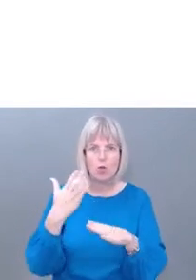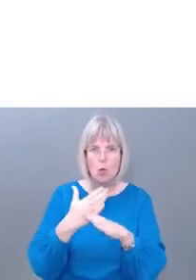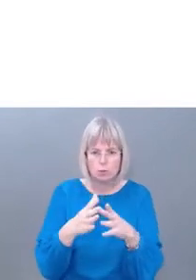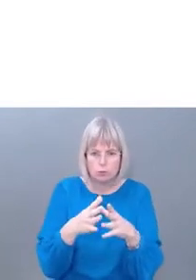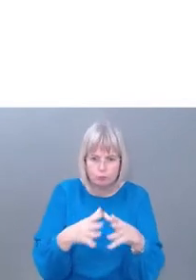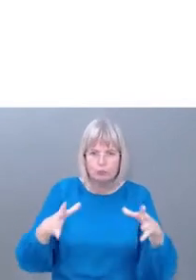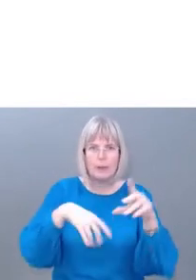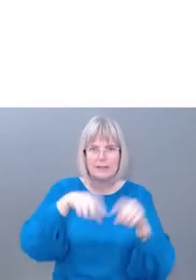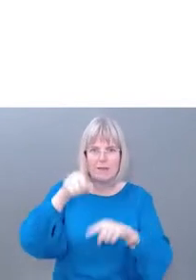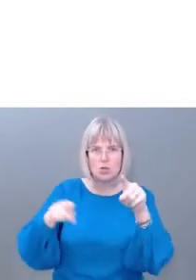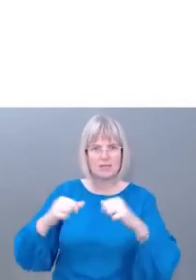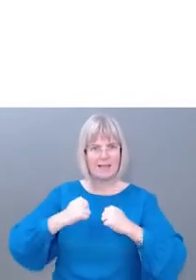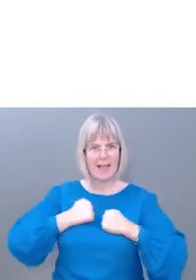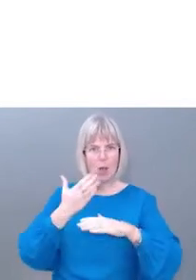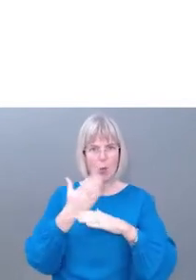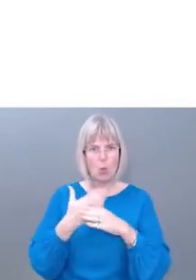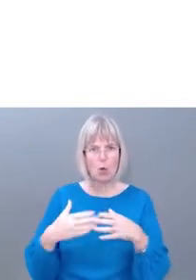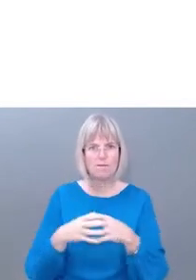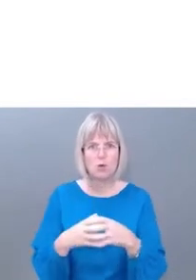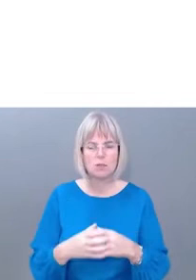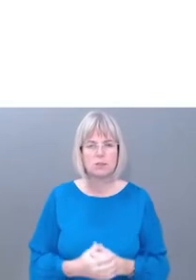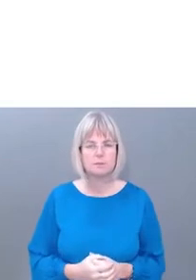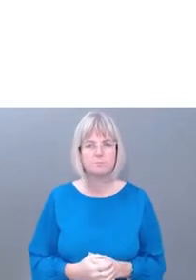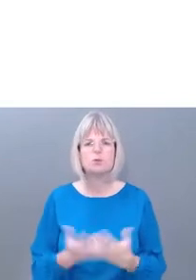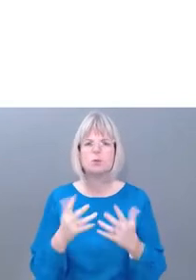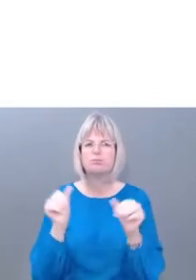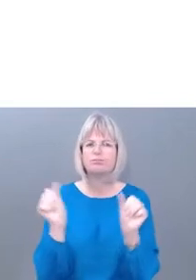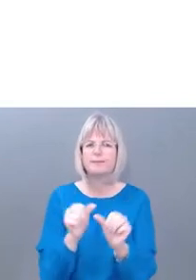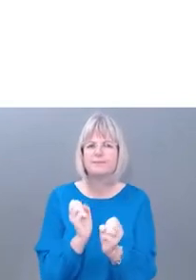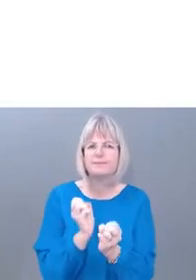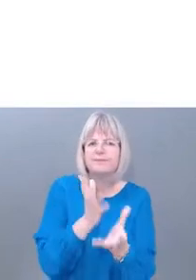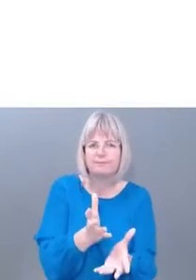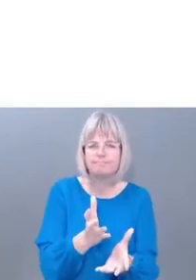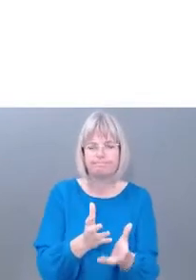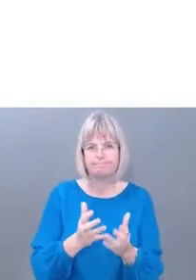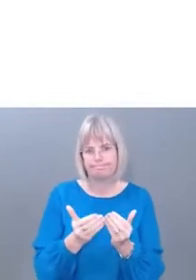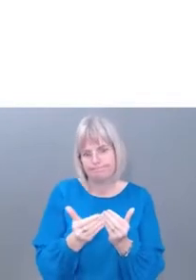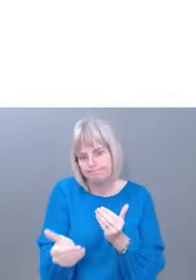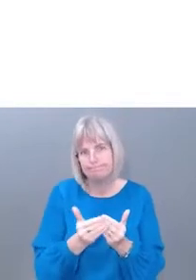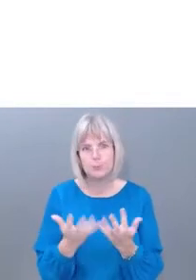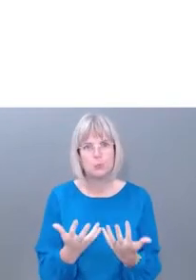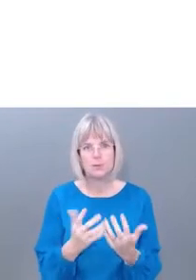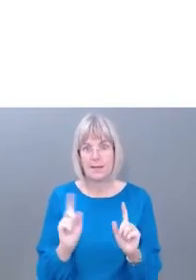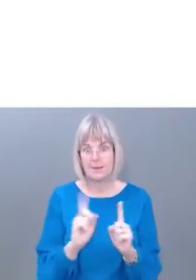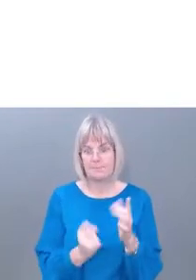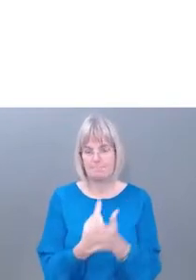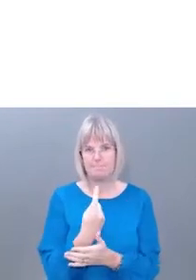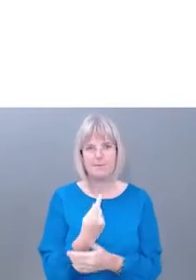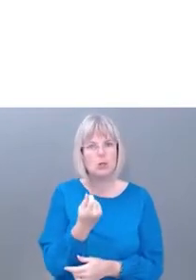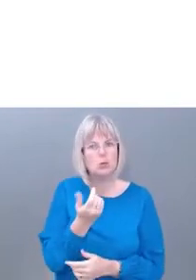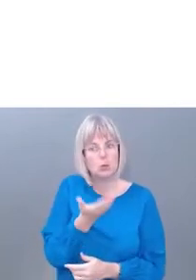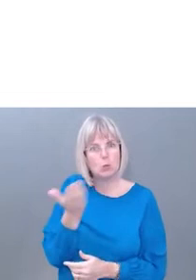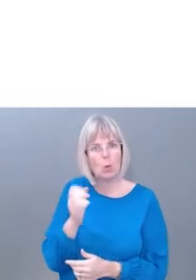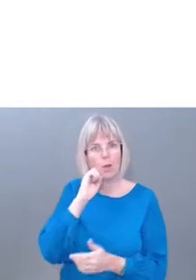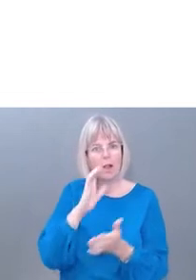and our practice. So to give a really brief intro to what we've got coming up, I'm going to hand across to Margot in a moment, who is going to